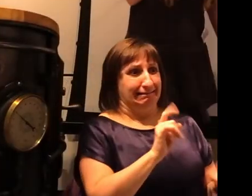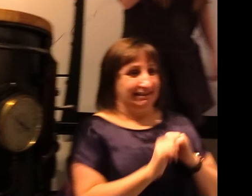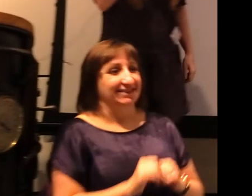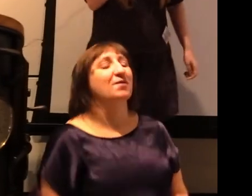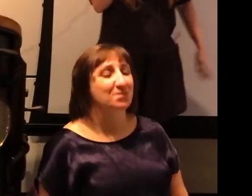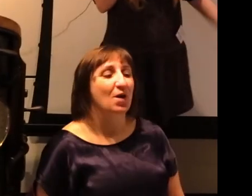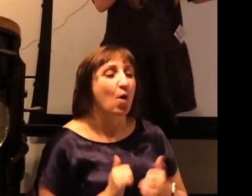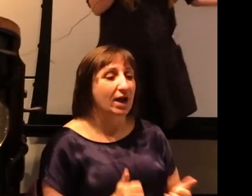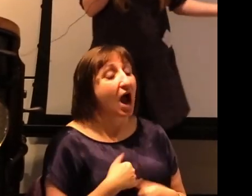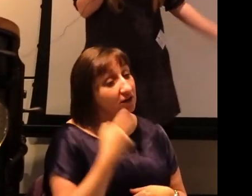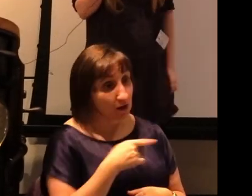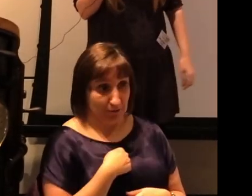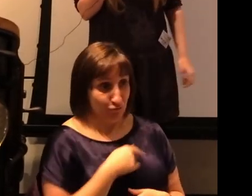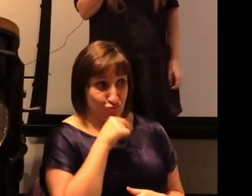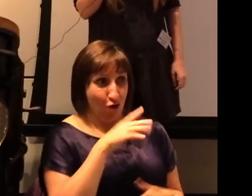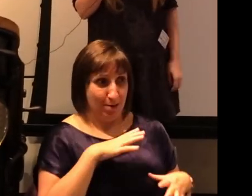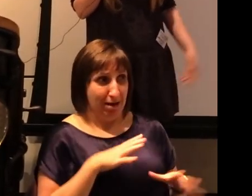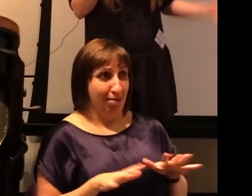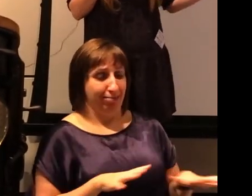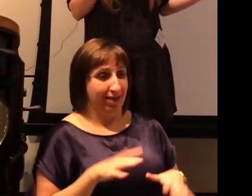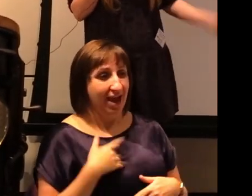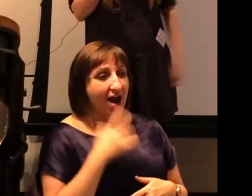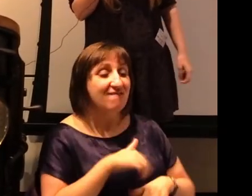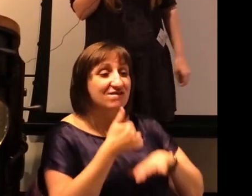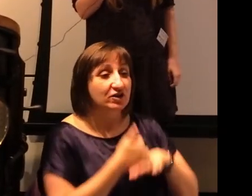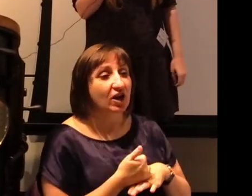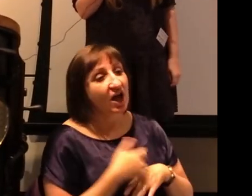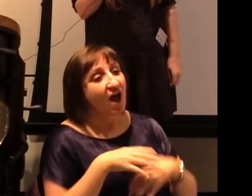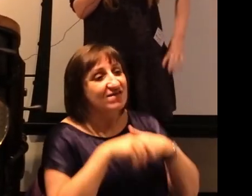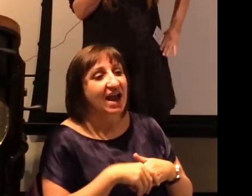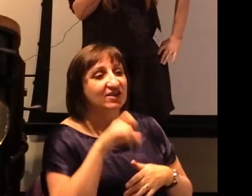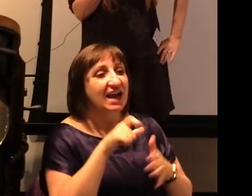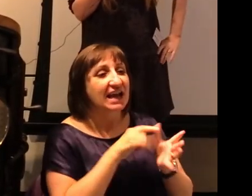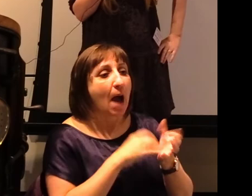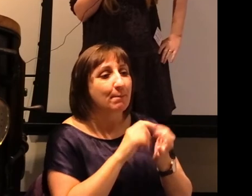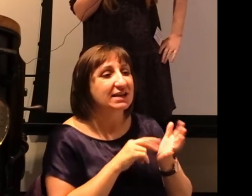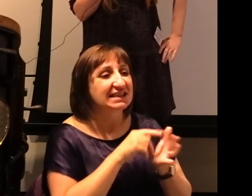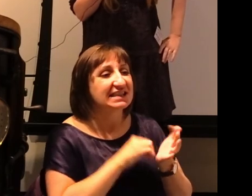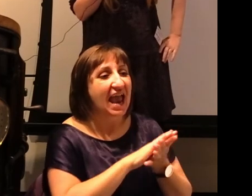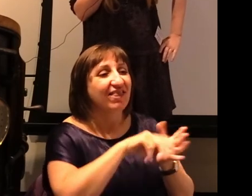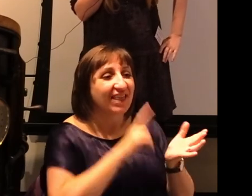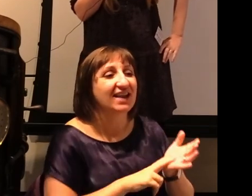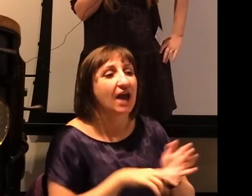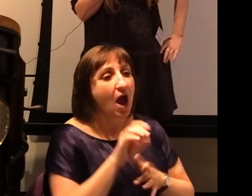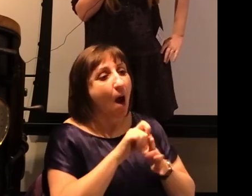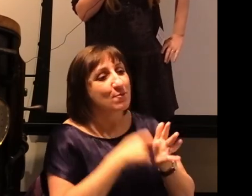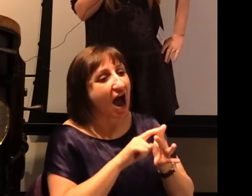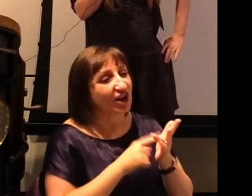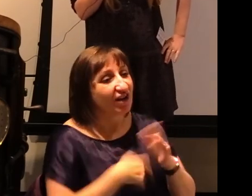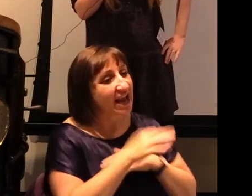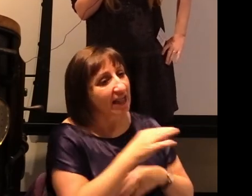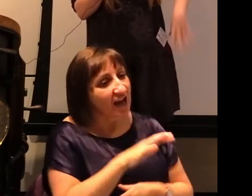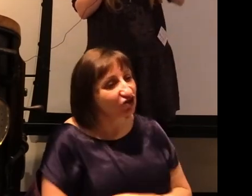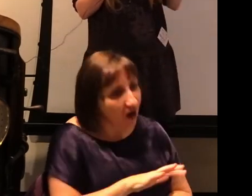Okay, as I said I'm completely unprepared. I'm the founder of the Friends of Cambus Neph and Priory, that's in the Clyde Valley in Lanarkshire.